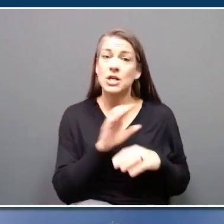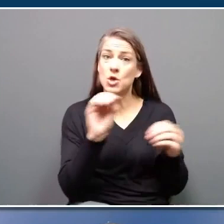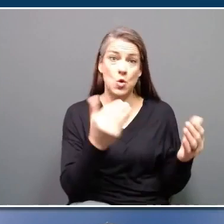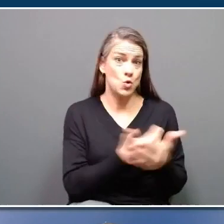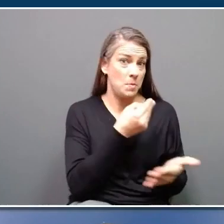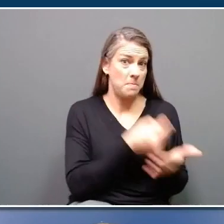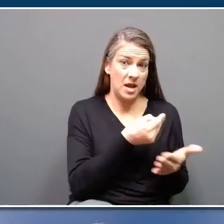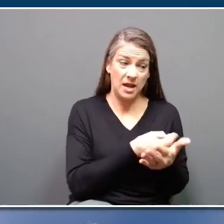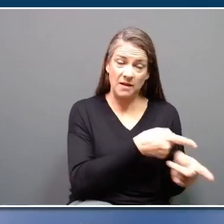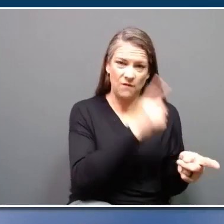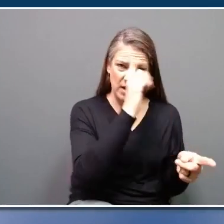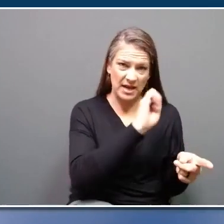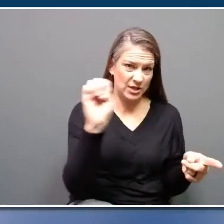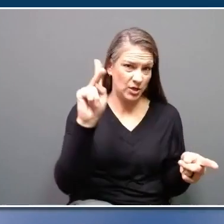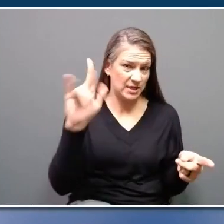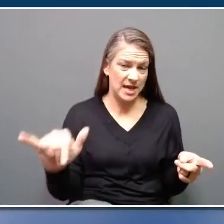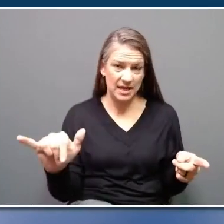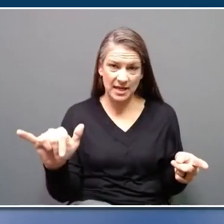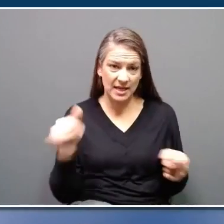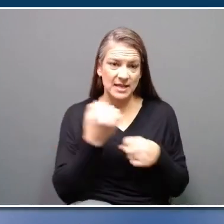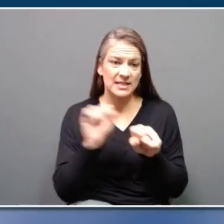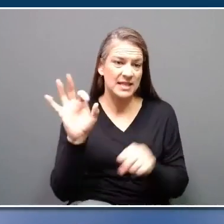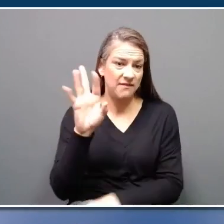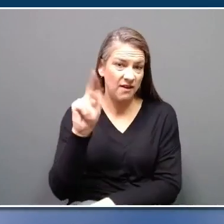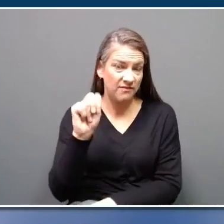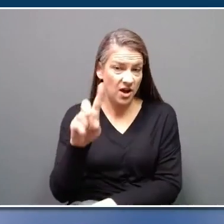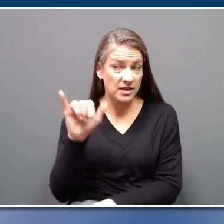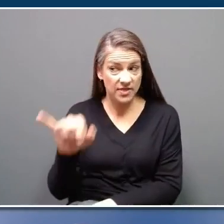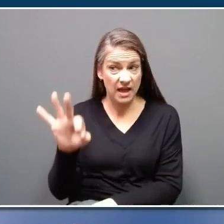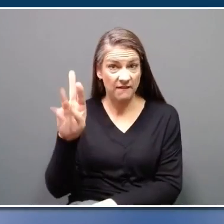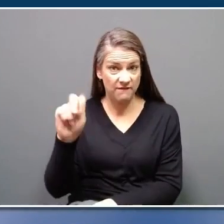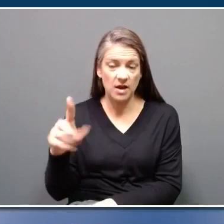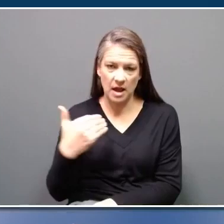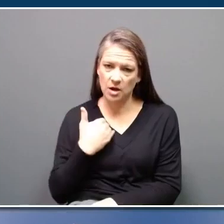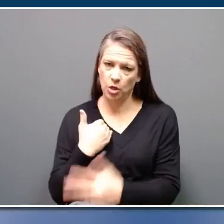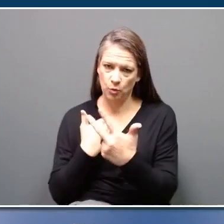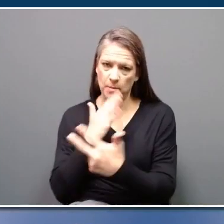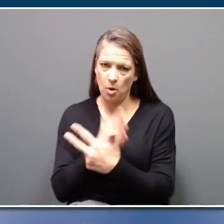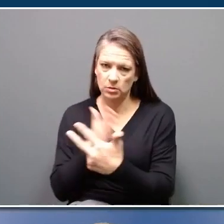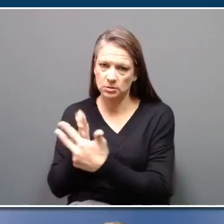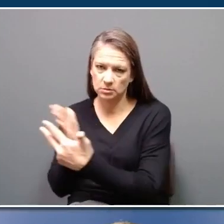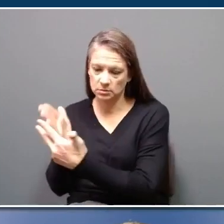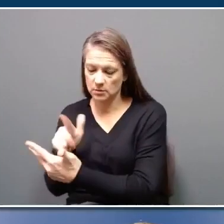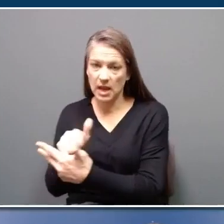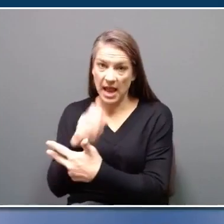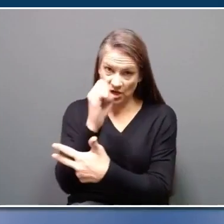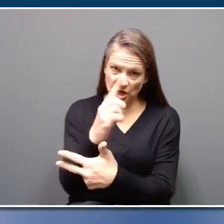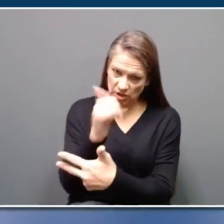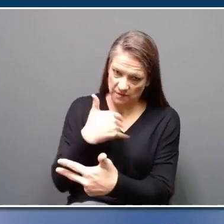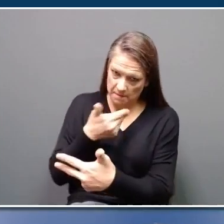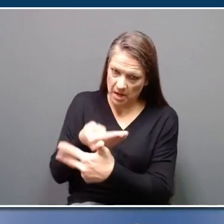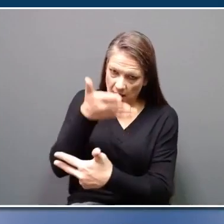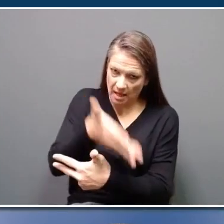to the Eastern Kentucky Safe Fund. That fund had three parts. It has the education part that still has money in it. It has the